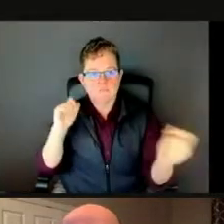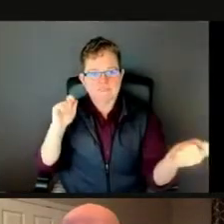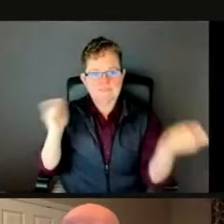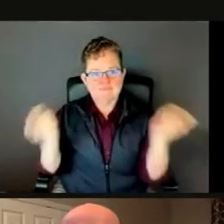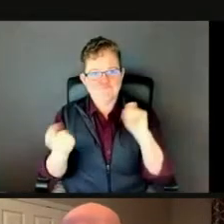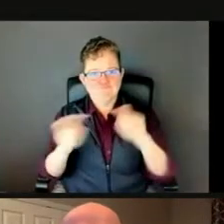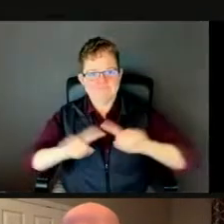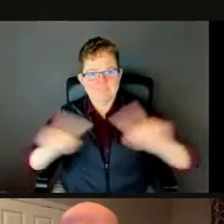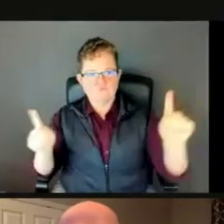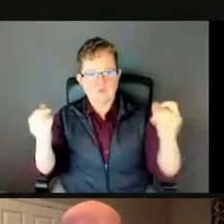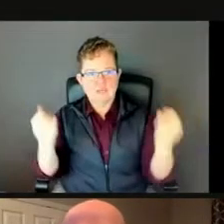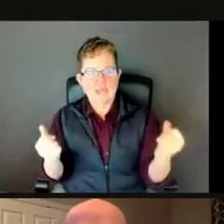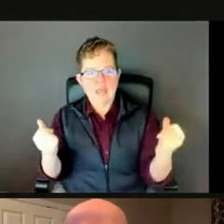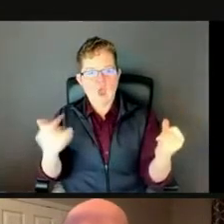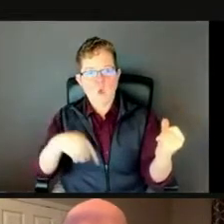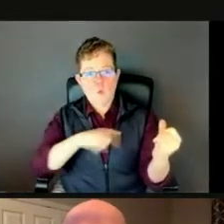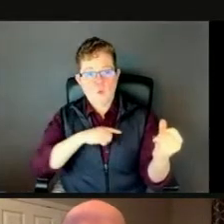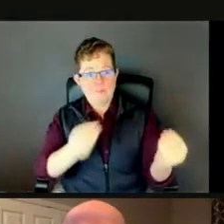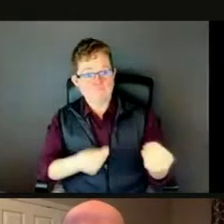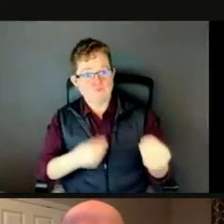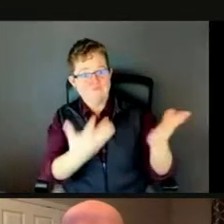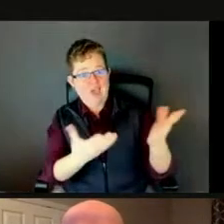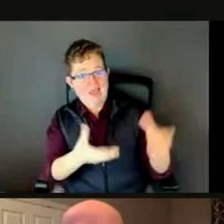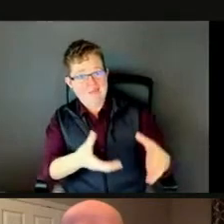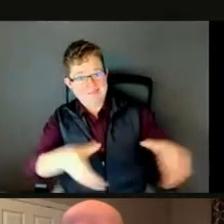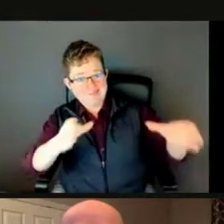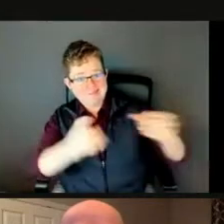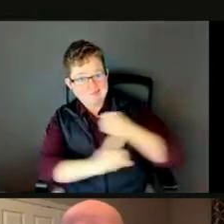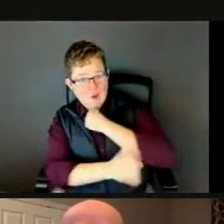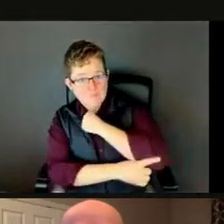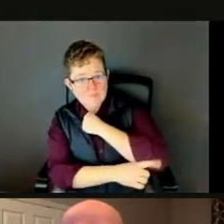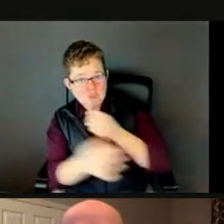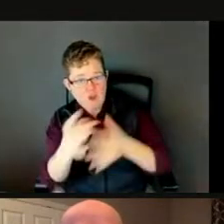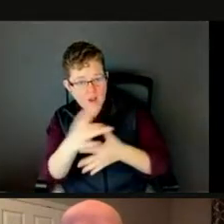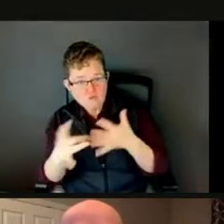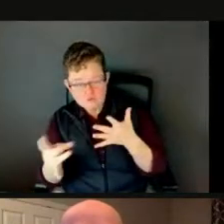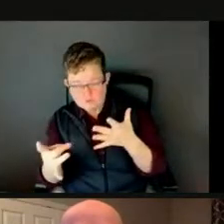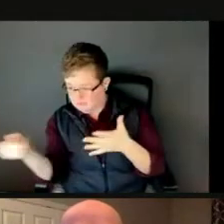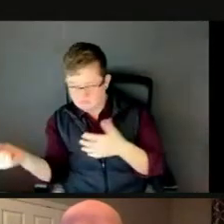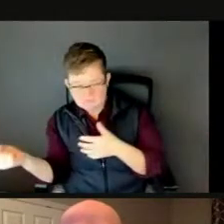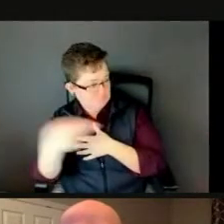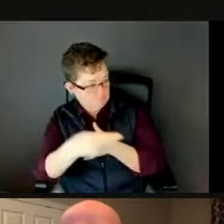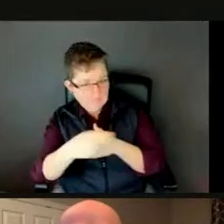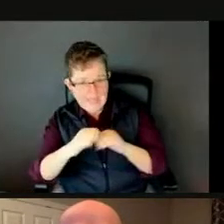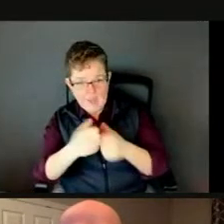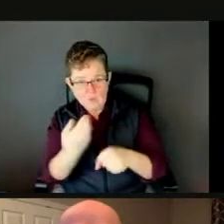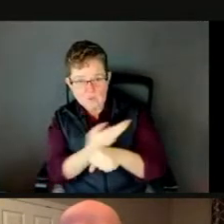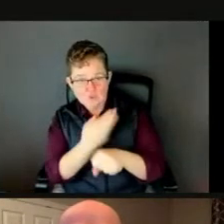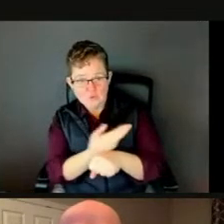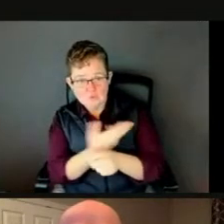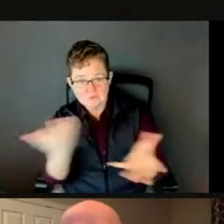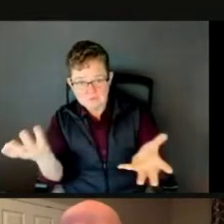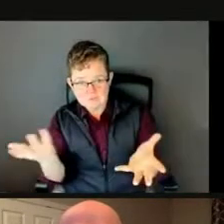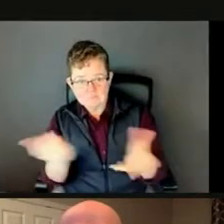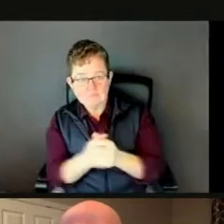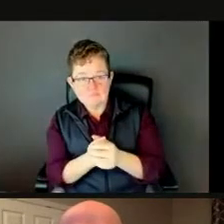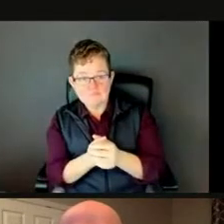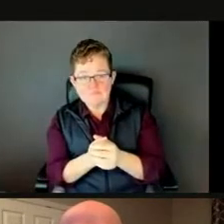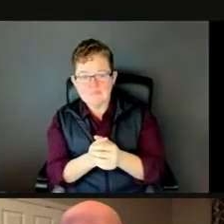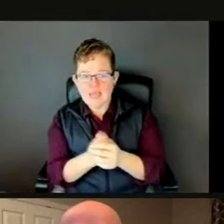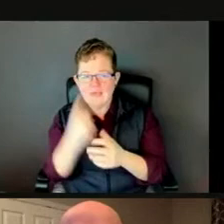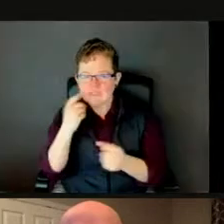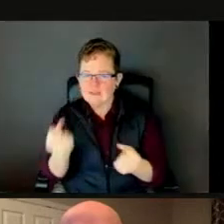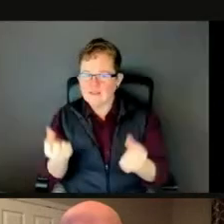now. And we're providing you with options, and, you know, here's how you utilize them. And, you know, I think there's a lot of